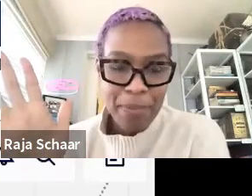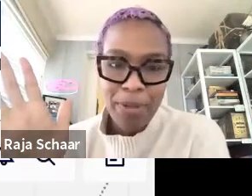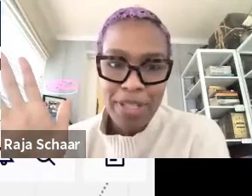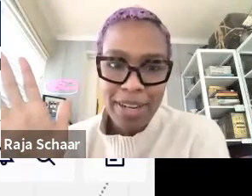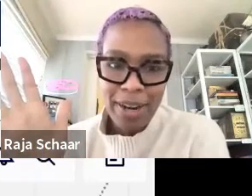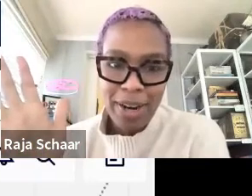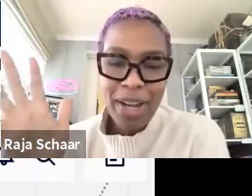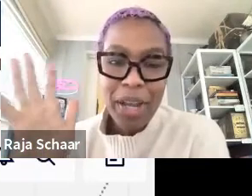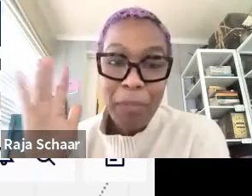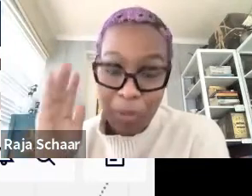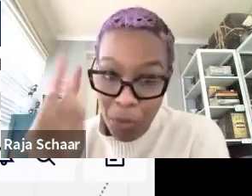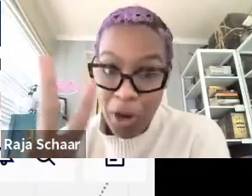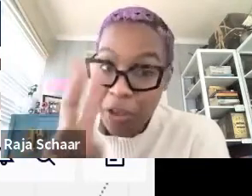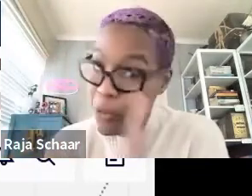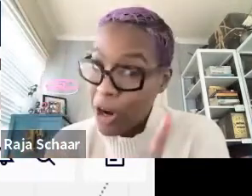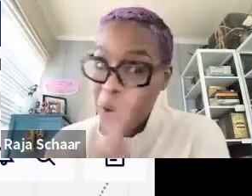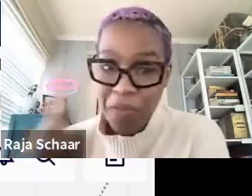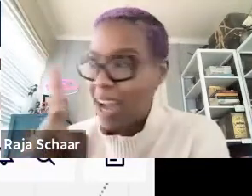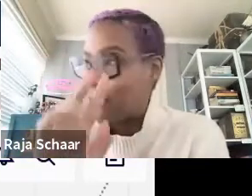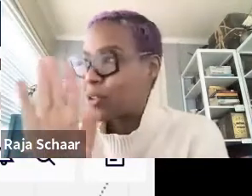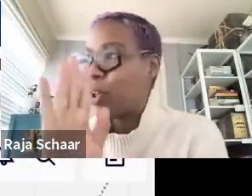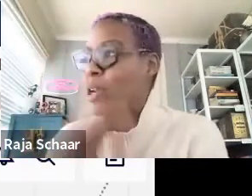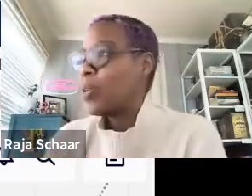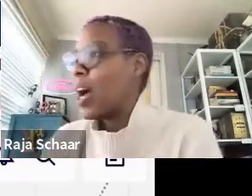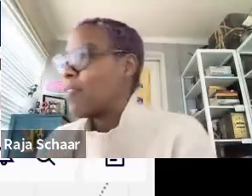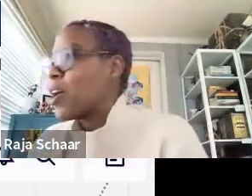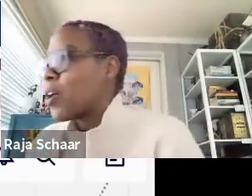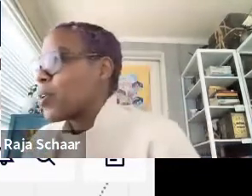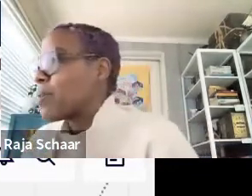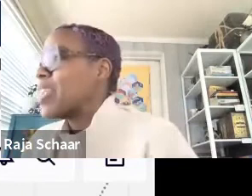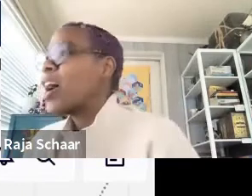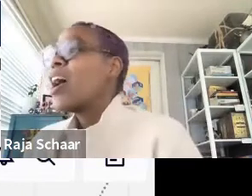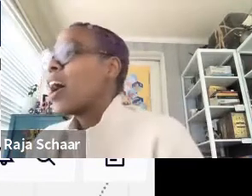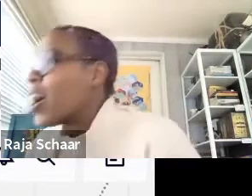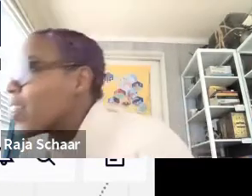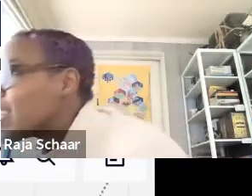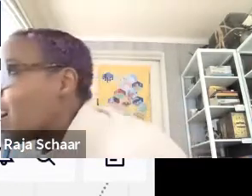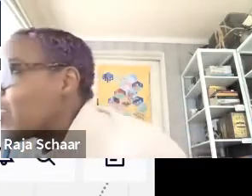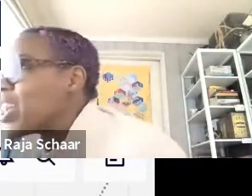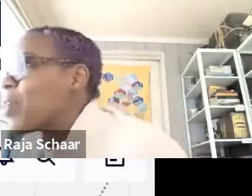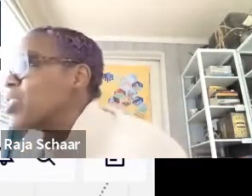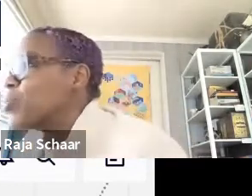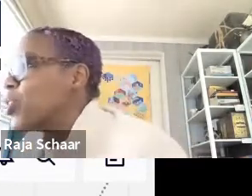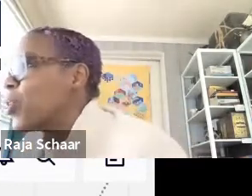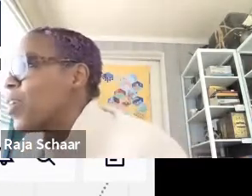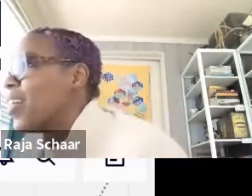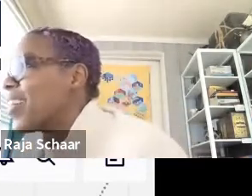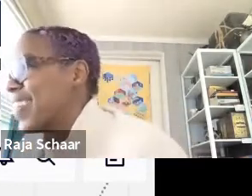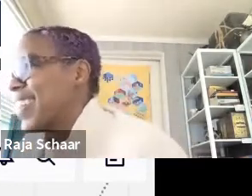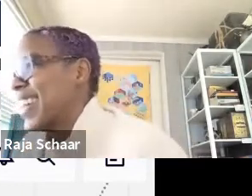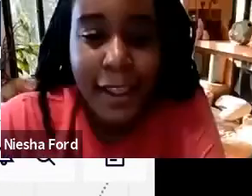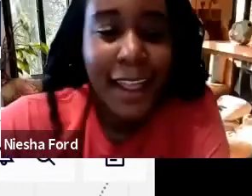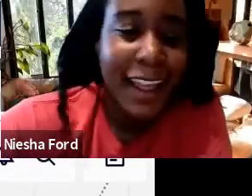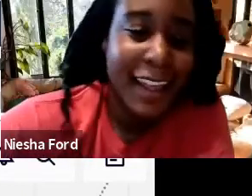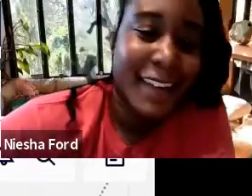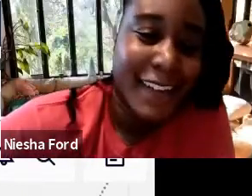to post in here between either 1 or 5. Those are the only ones you have are going to be it. I see. Ari, you can't do 2. 1,